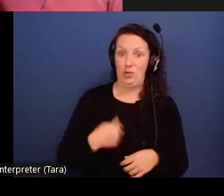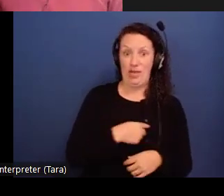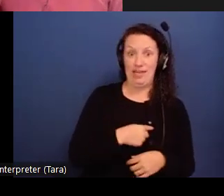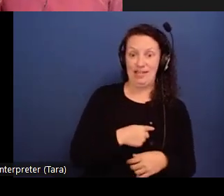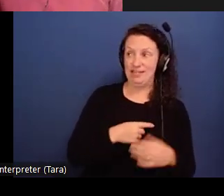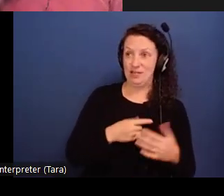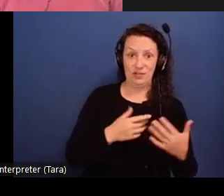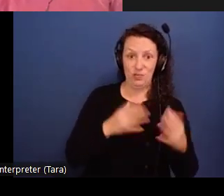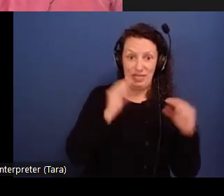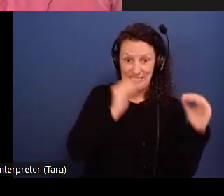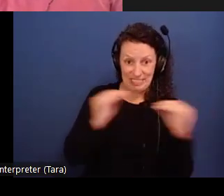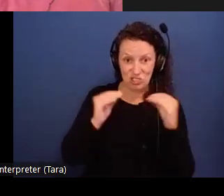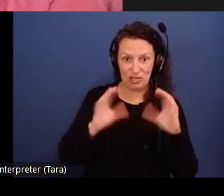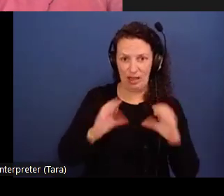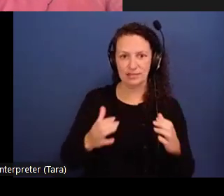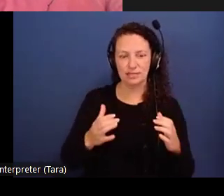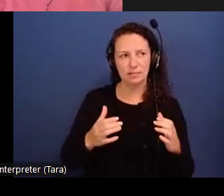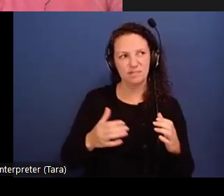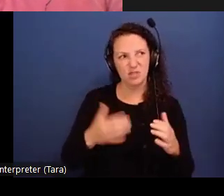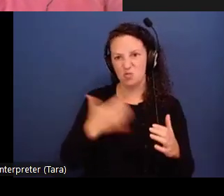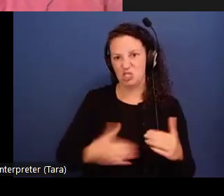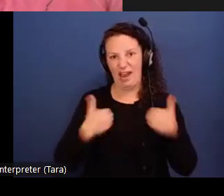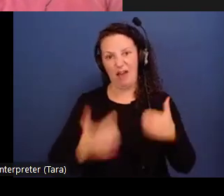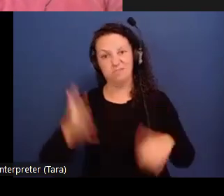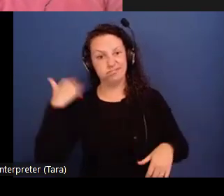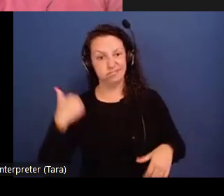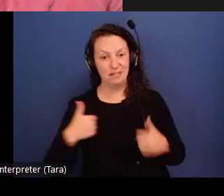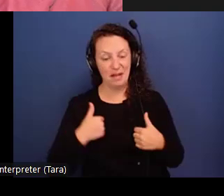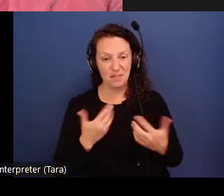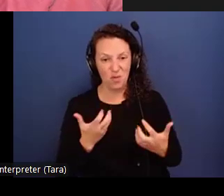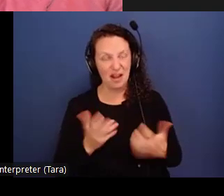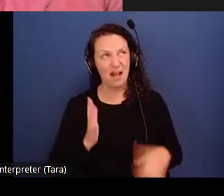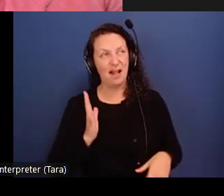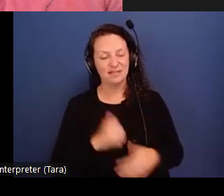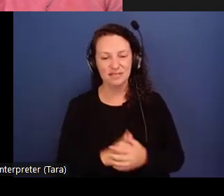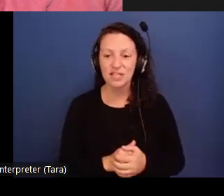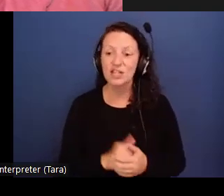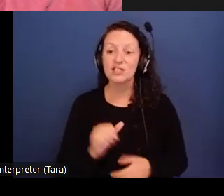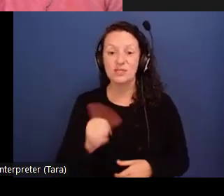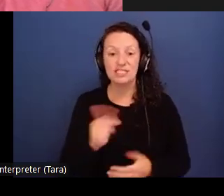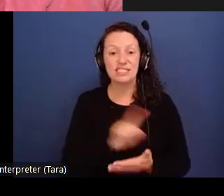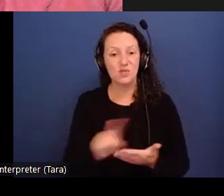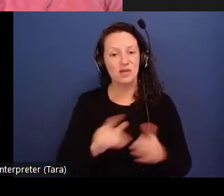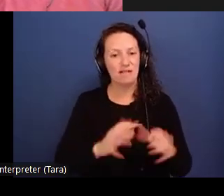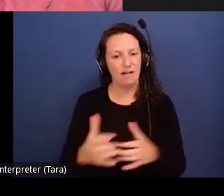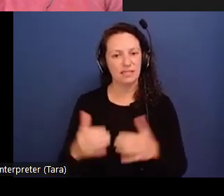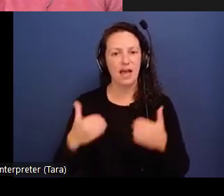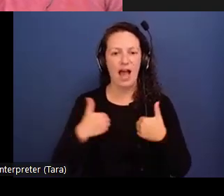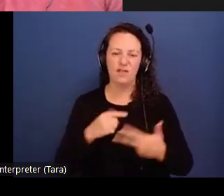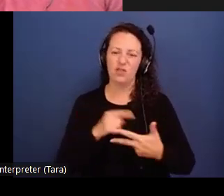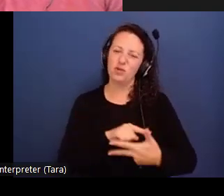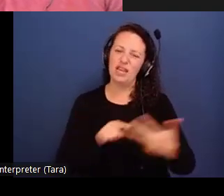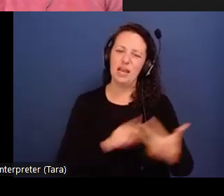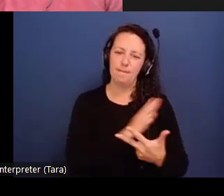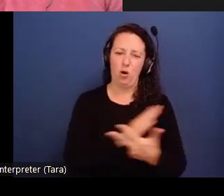are what we always dreamt of. So this is a 10-week class that is focused on three main pillars. So there's a technical side, there's